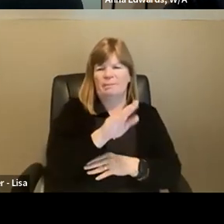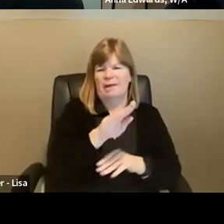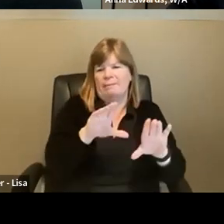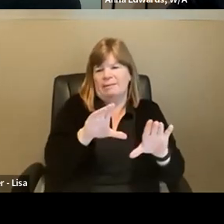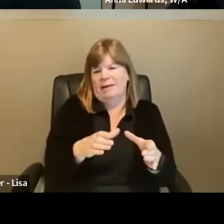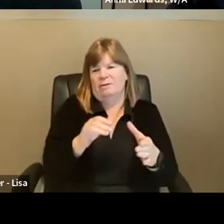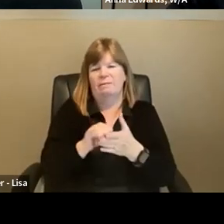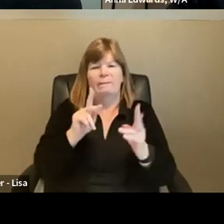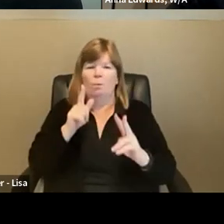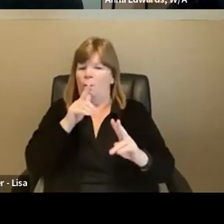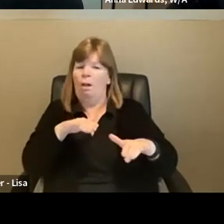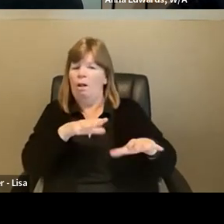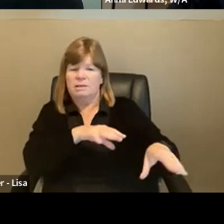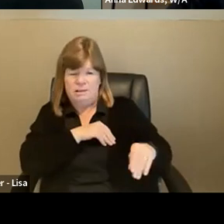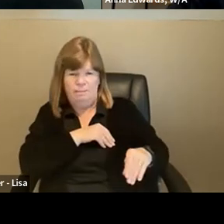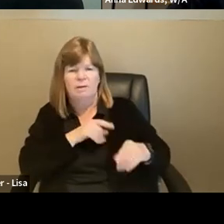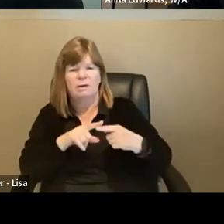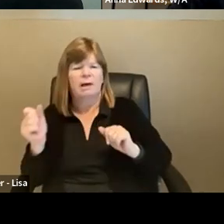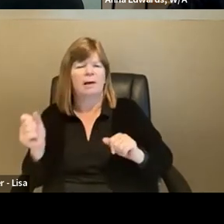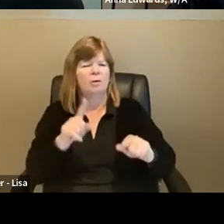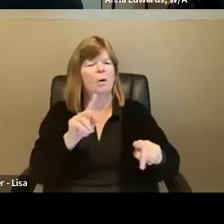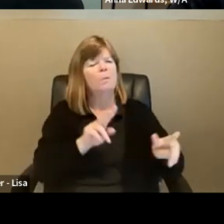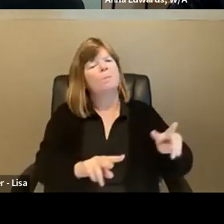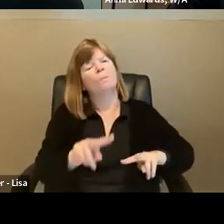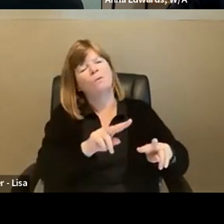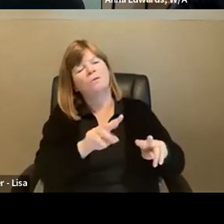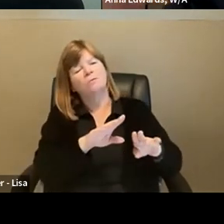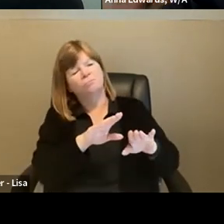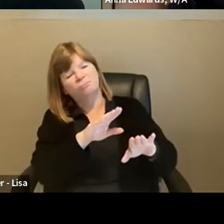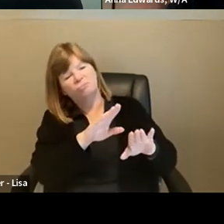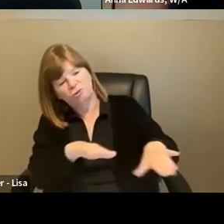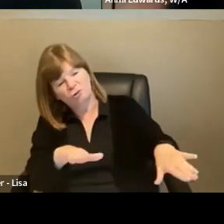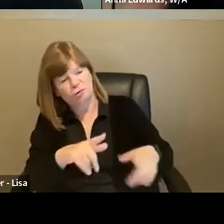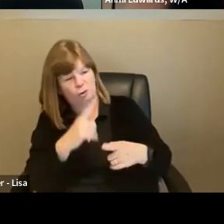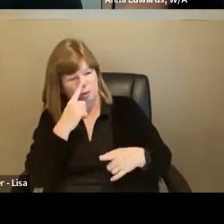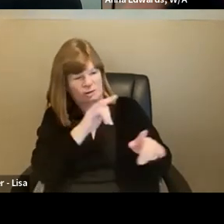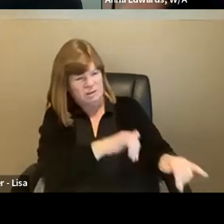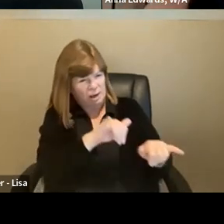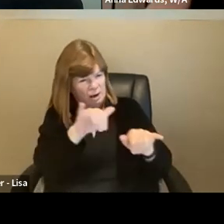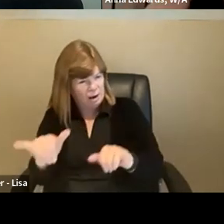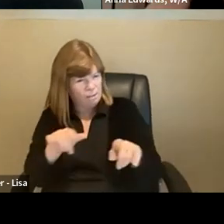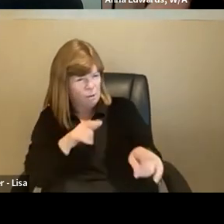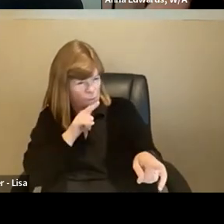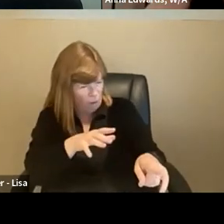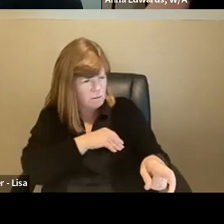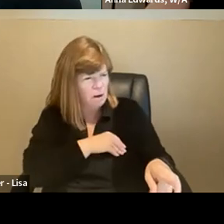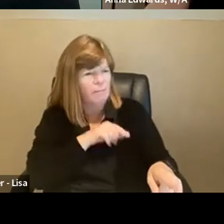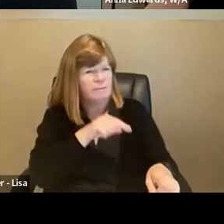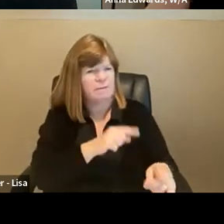people that have not yet adopted will be able to go and see kids that look like their kids at their school that are adopting,